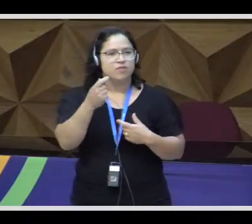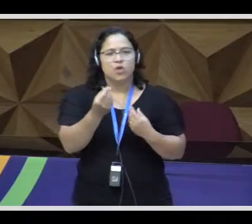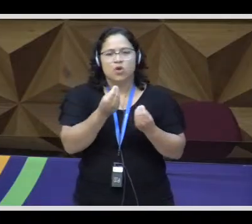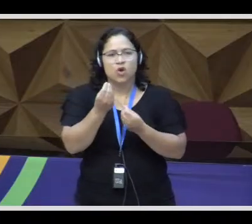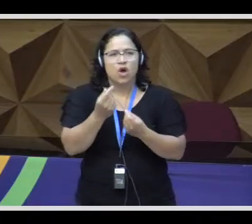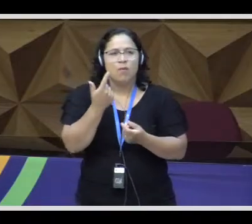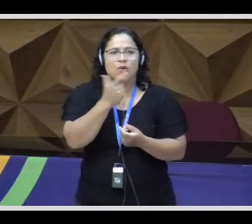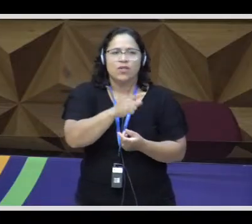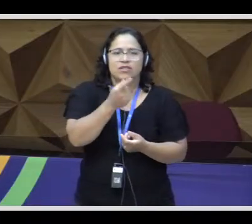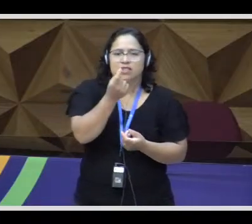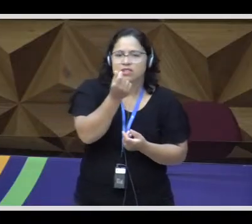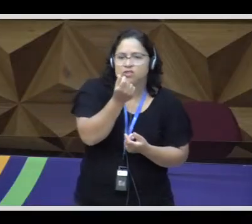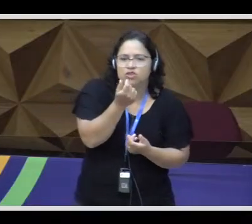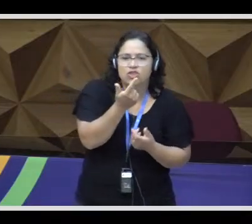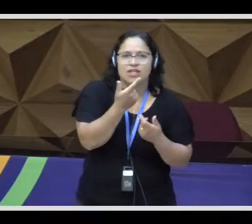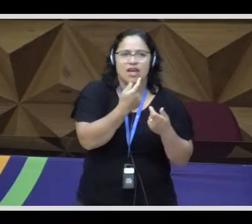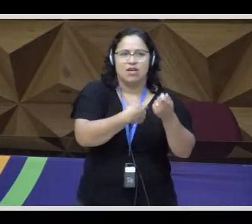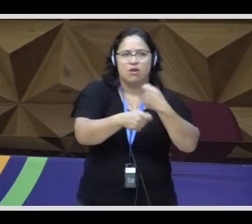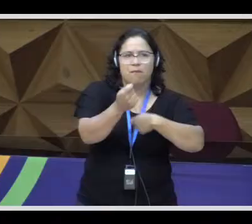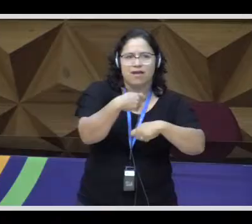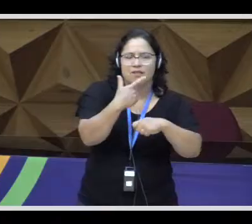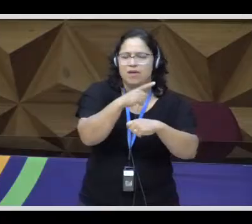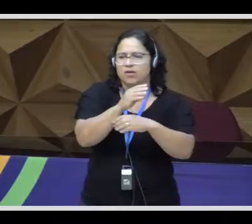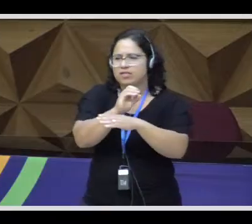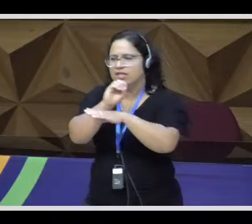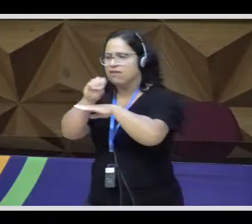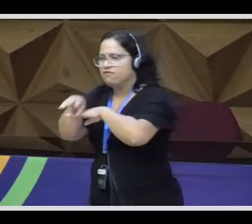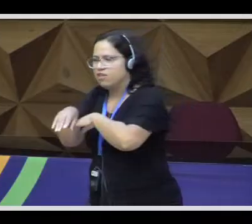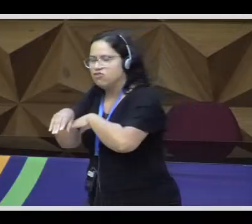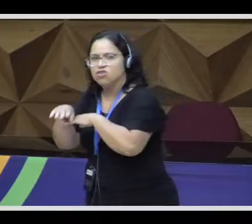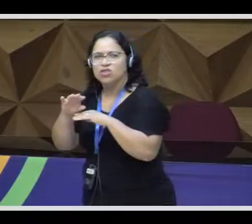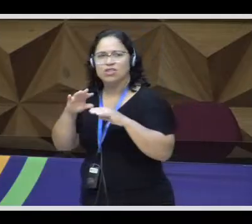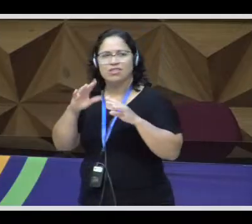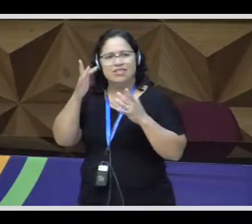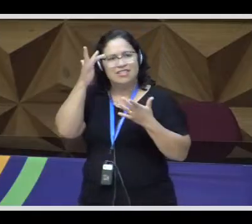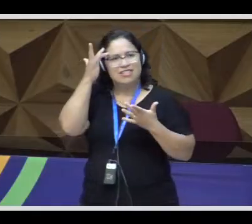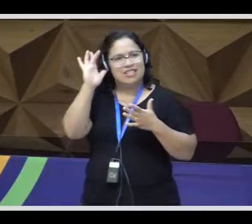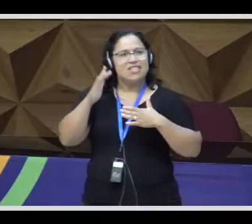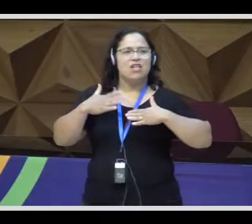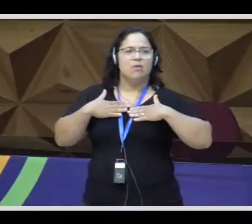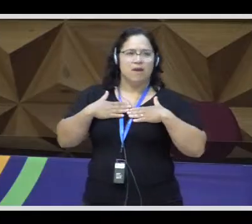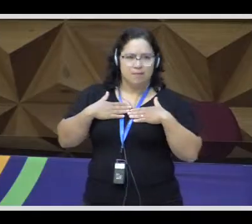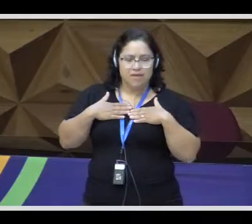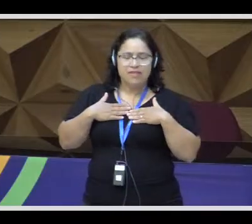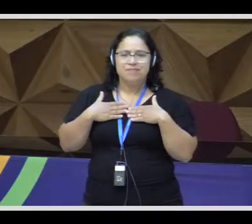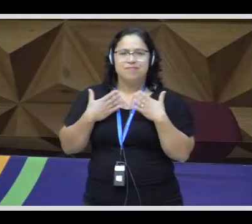invest. It's so weird, right? I was